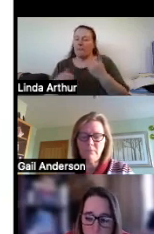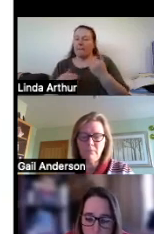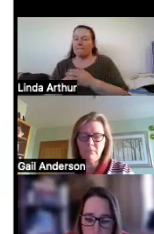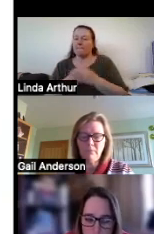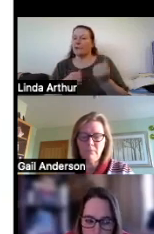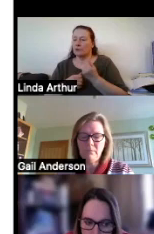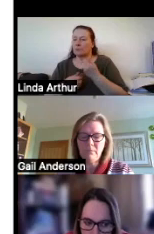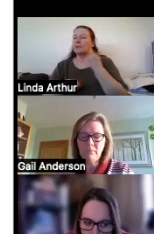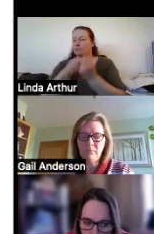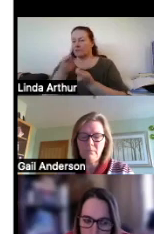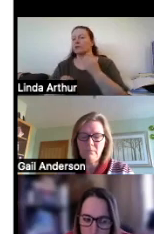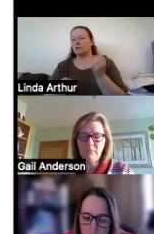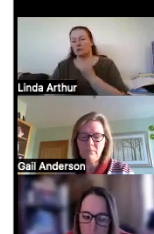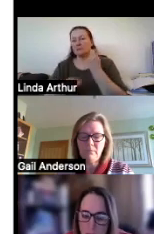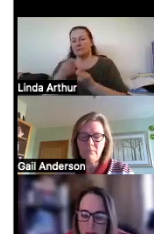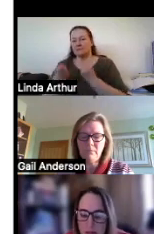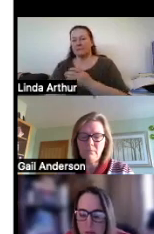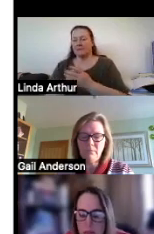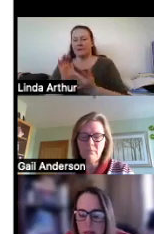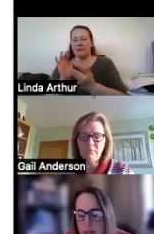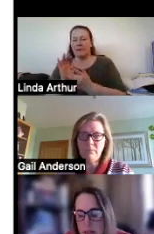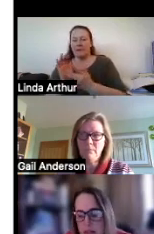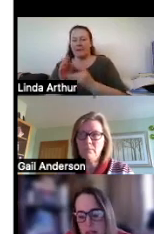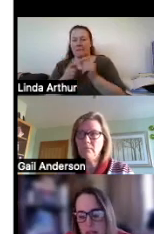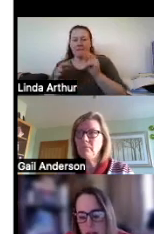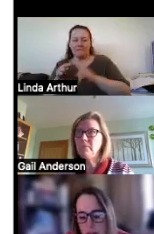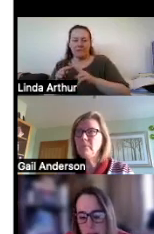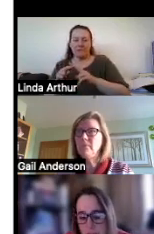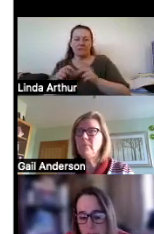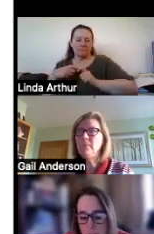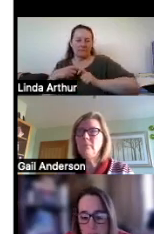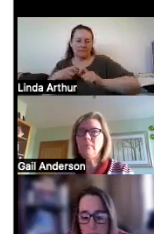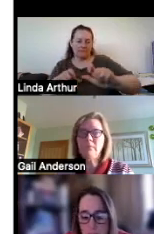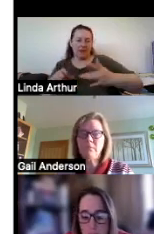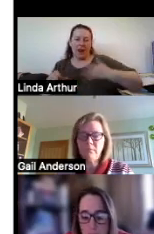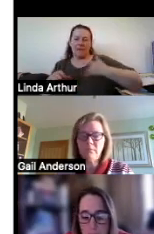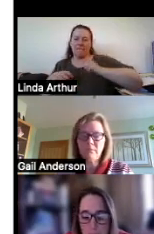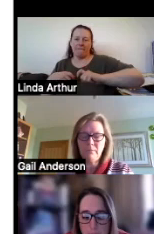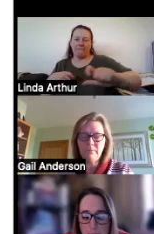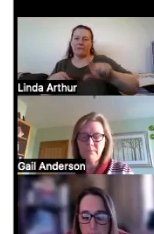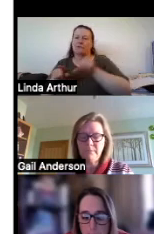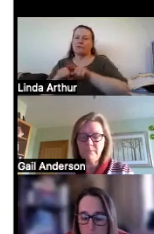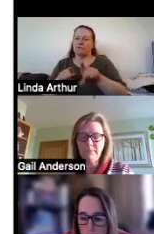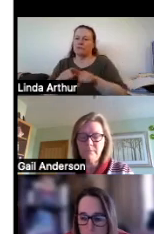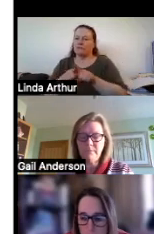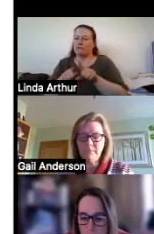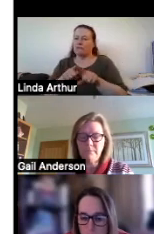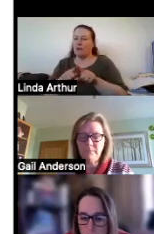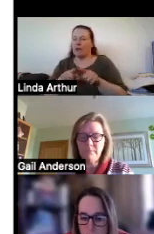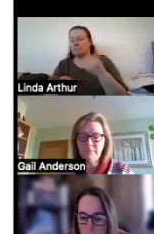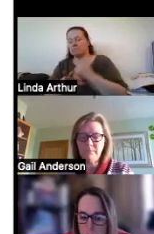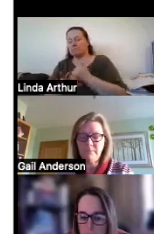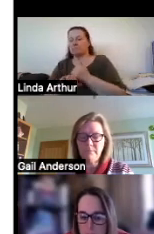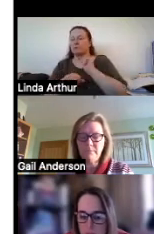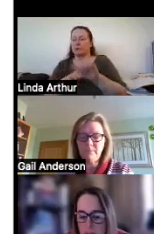be treated. It's vital that pelvic floor muscle exercises are continued for life. So try and get an established routine. For example,